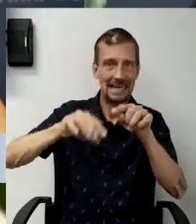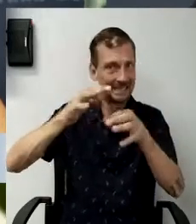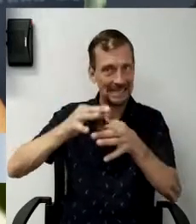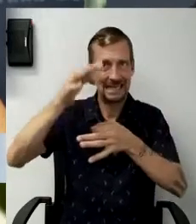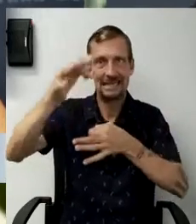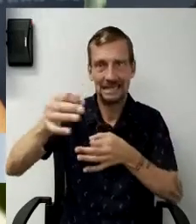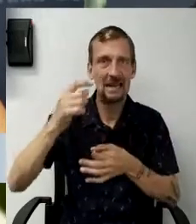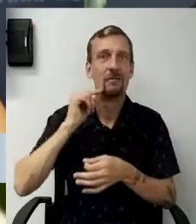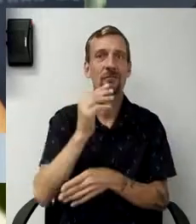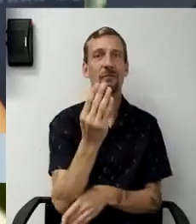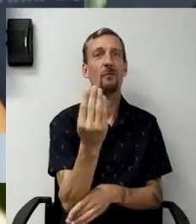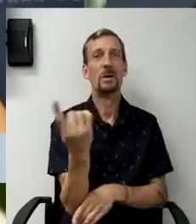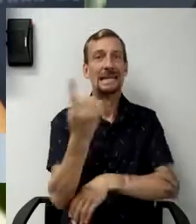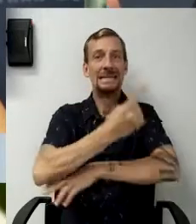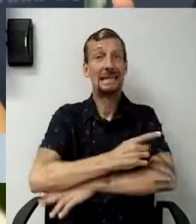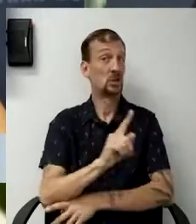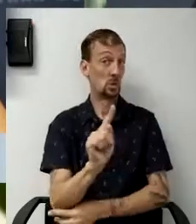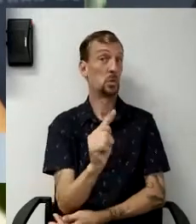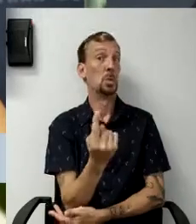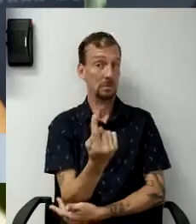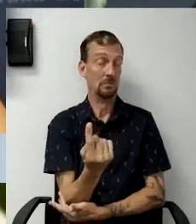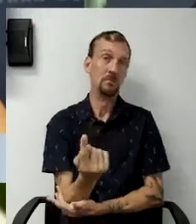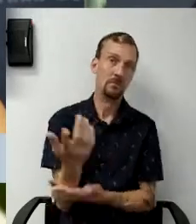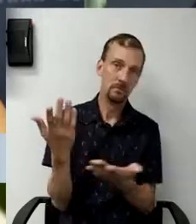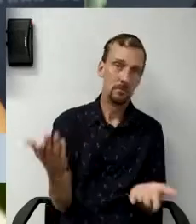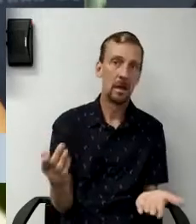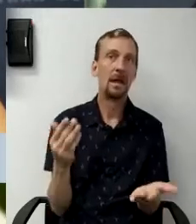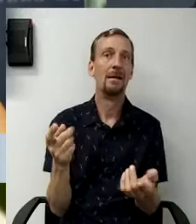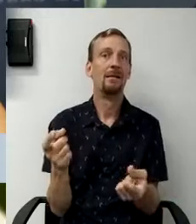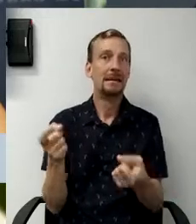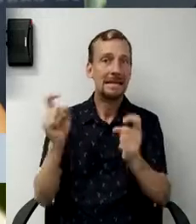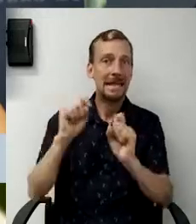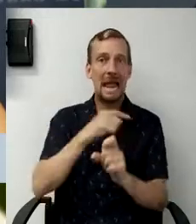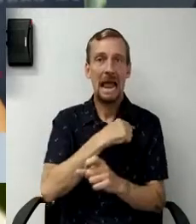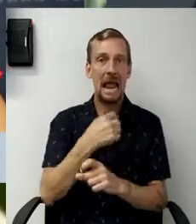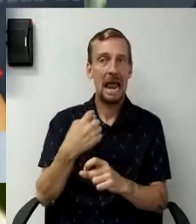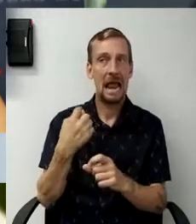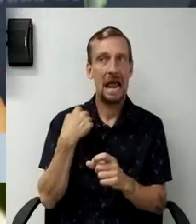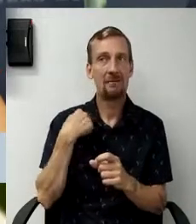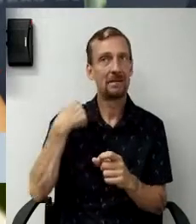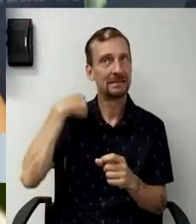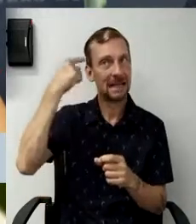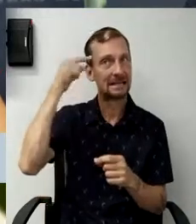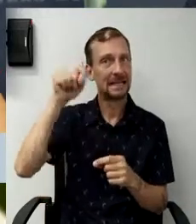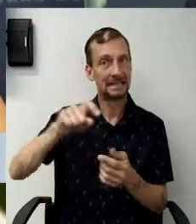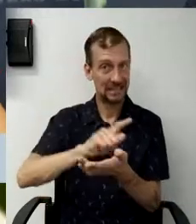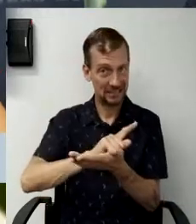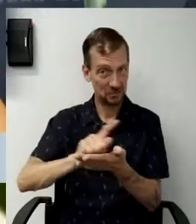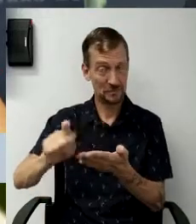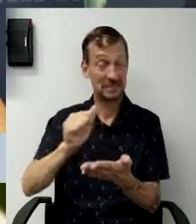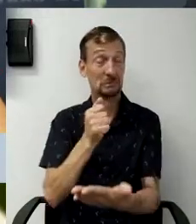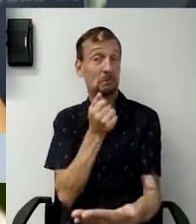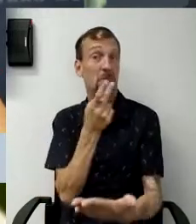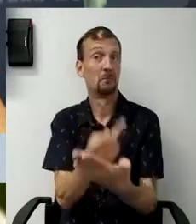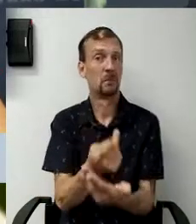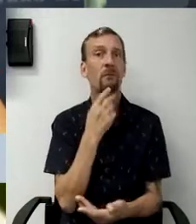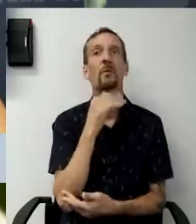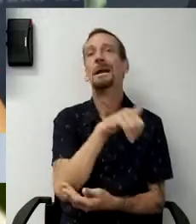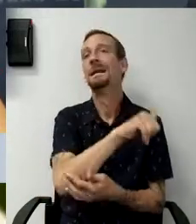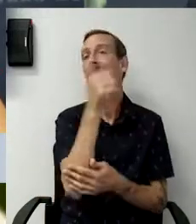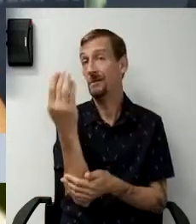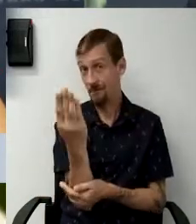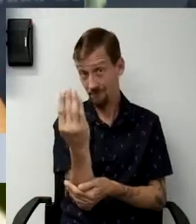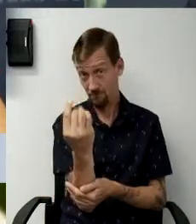duty by another 14 days. So they just granted us. I think we just found out this week that we are approved for another 14